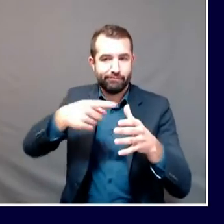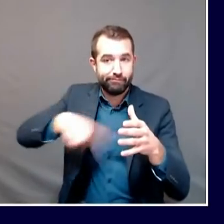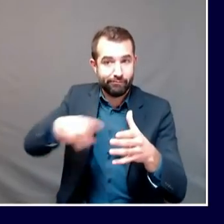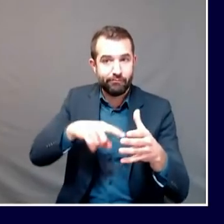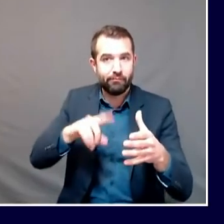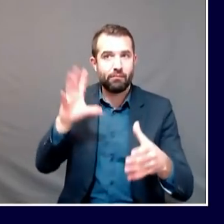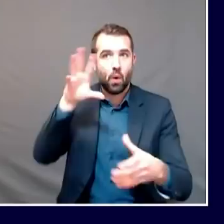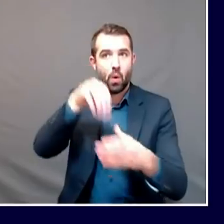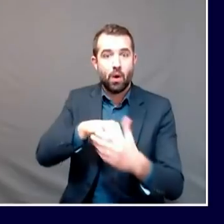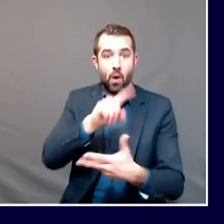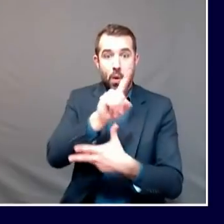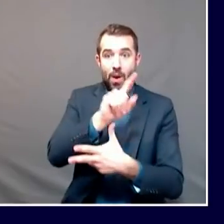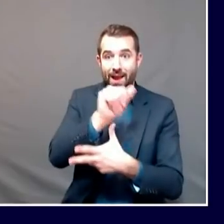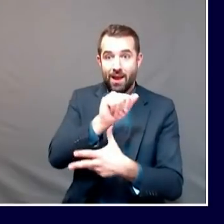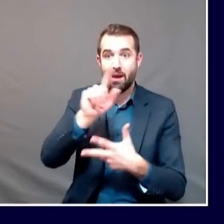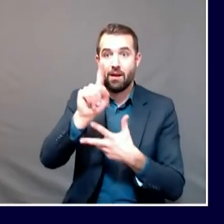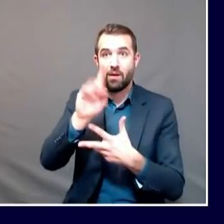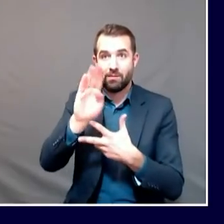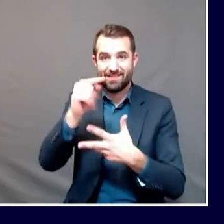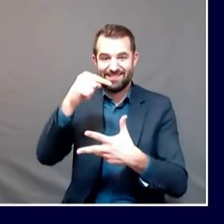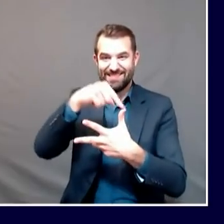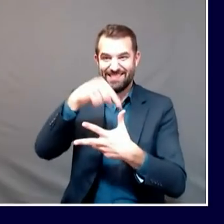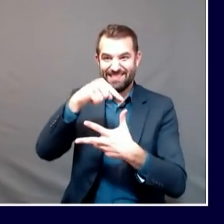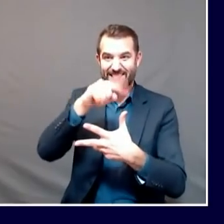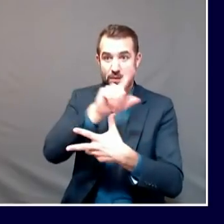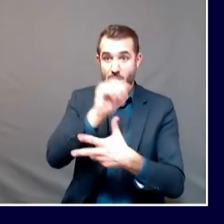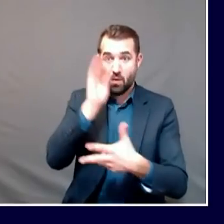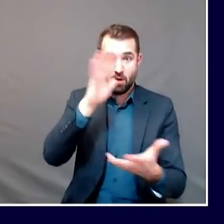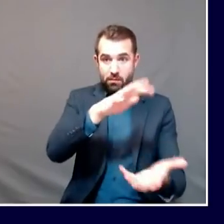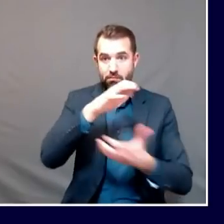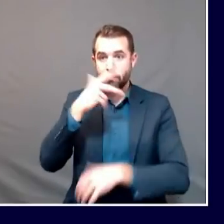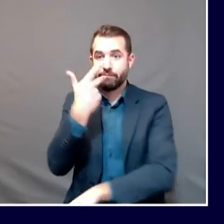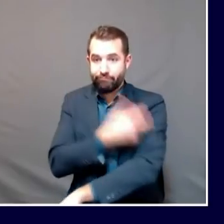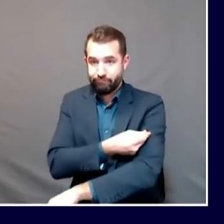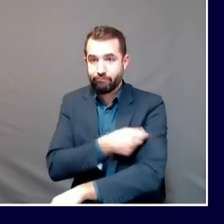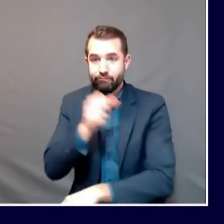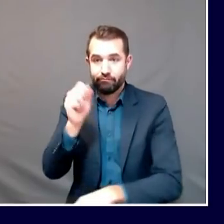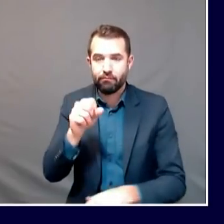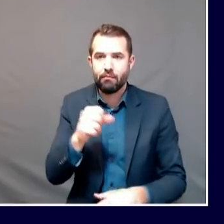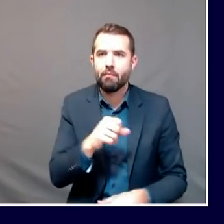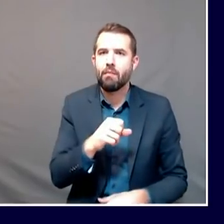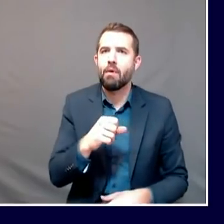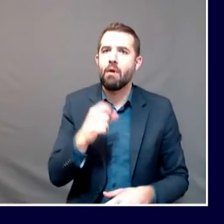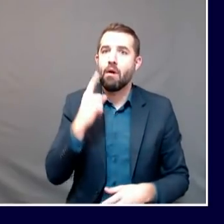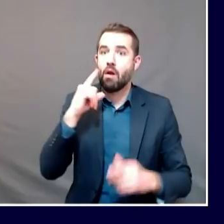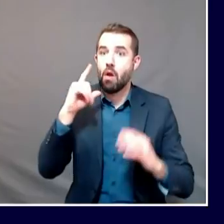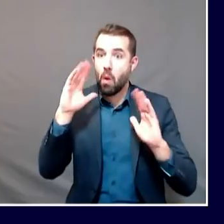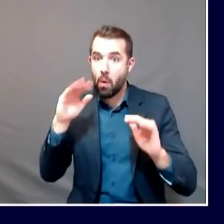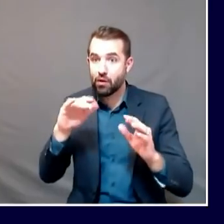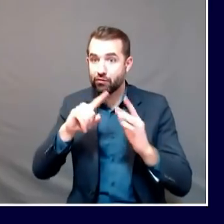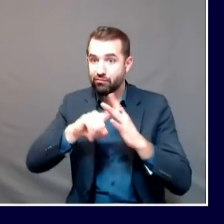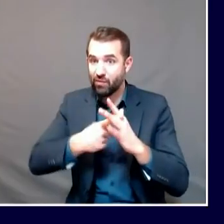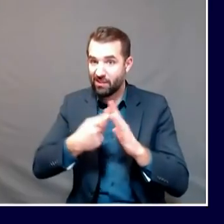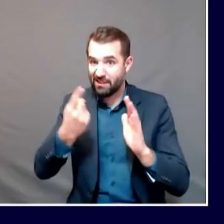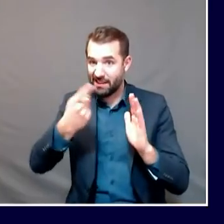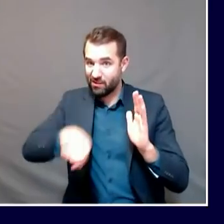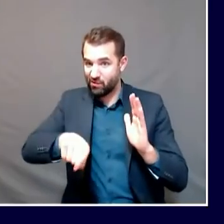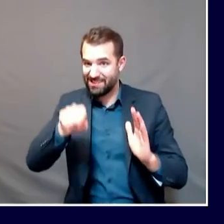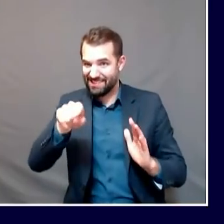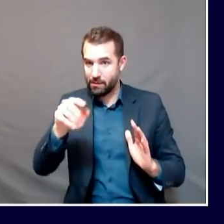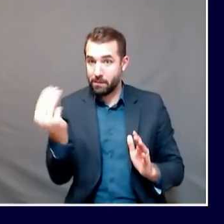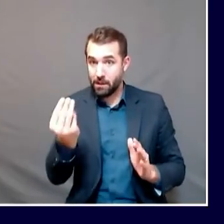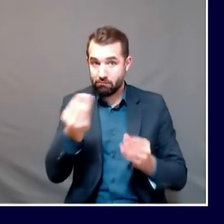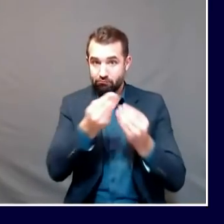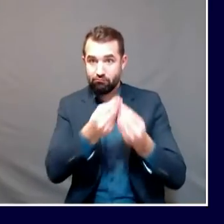to receive the vaccine, and that you expect that to start on Monday in terms of distributing the vaccine through the